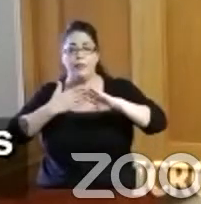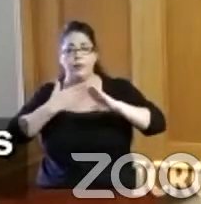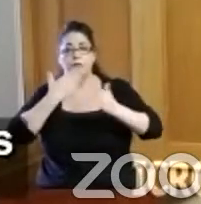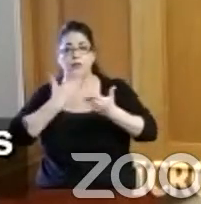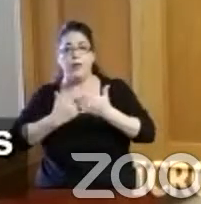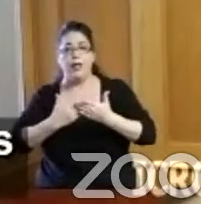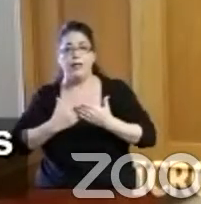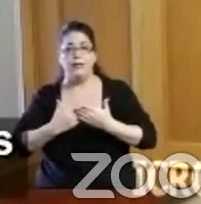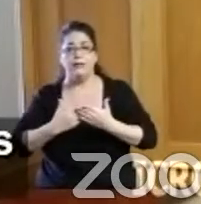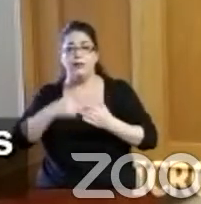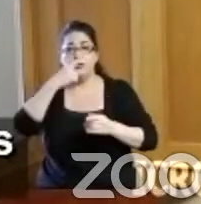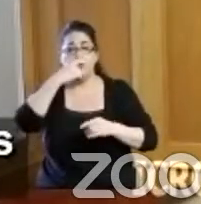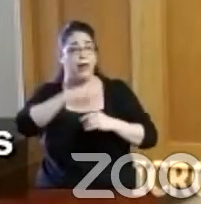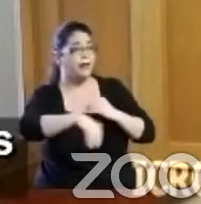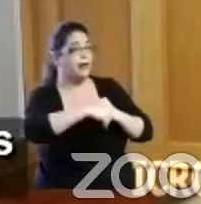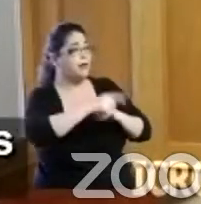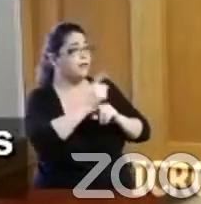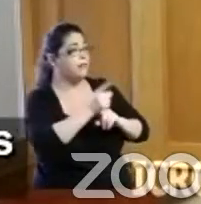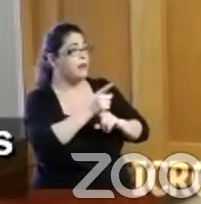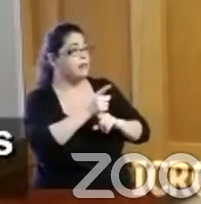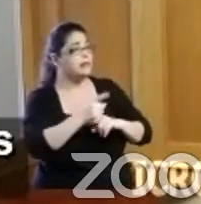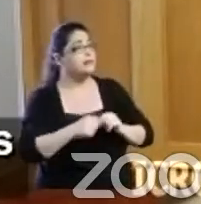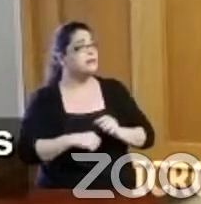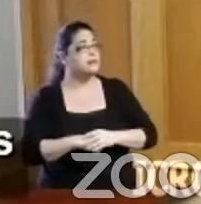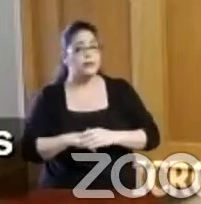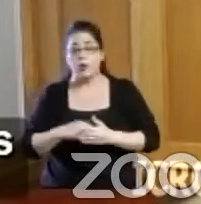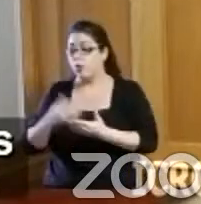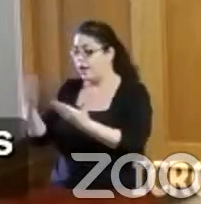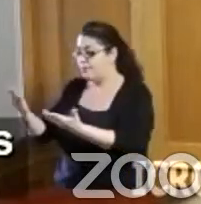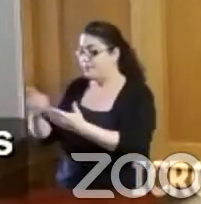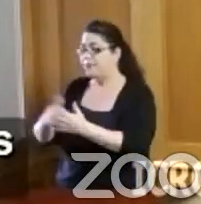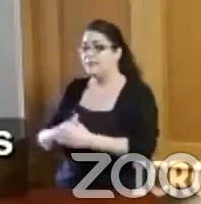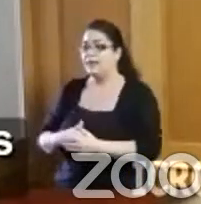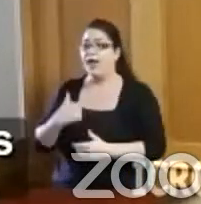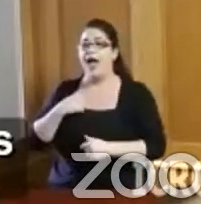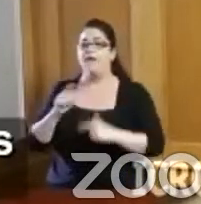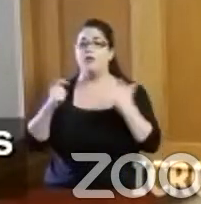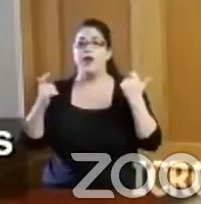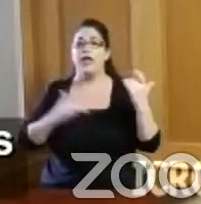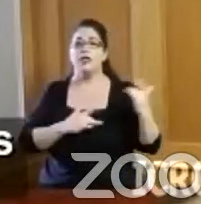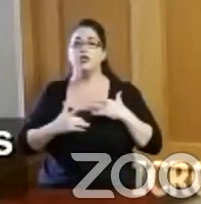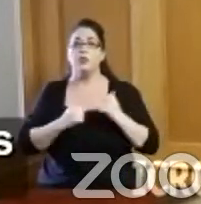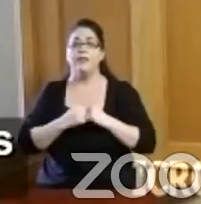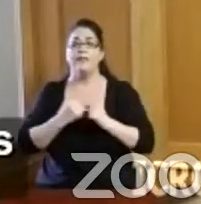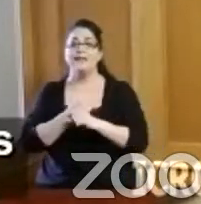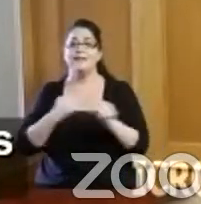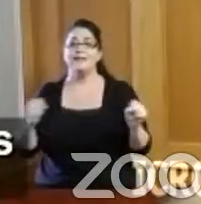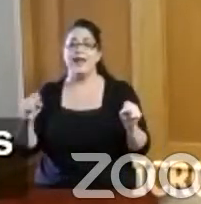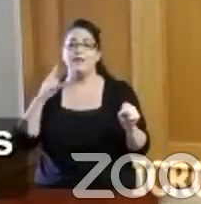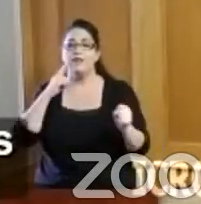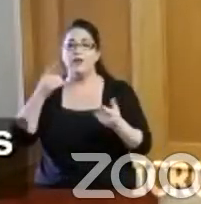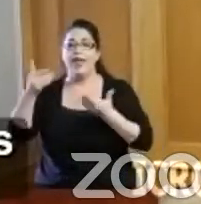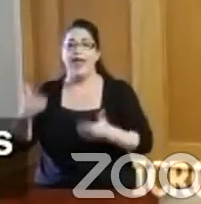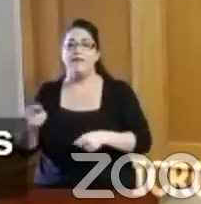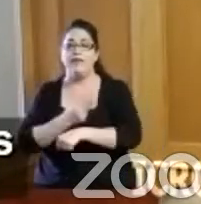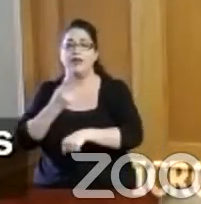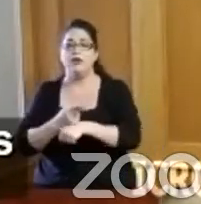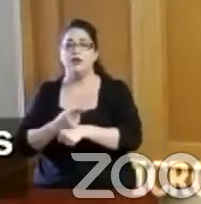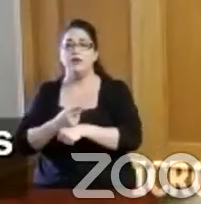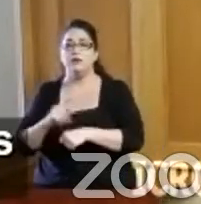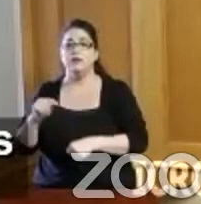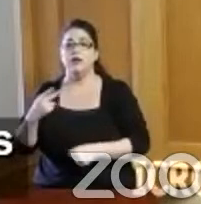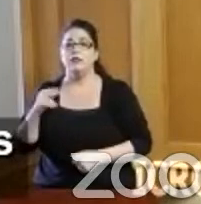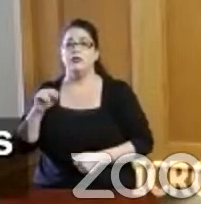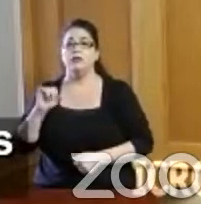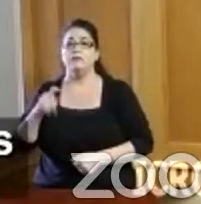If I might have maybe certainly a few more seconds. We also have great concerns about the safety of the heavily used township trail at